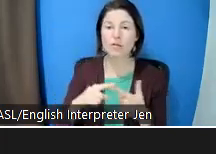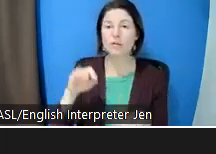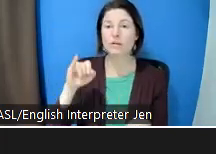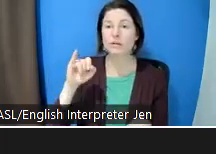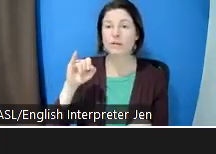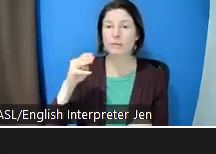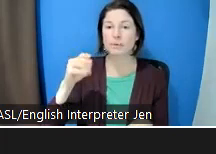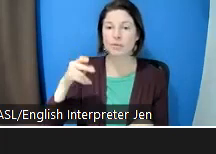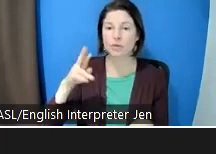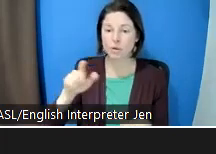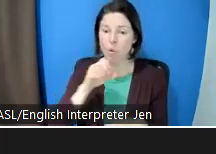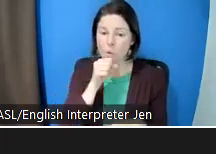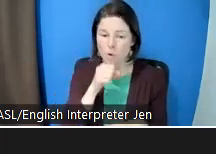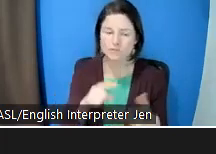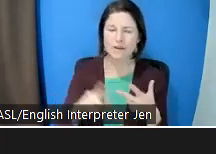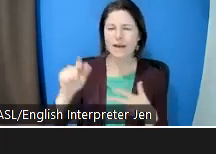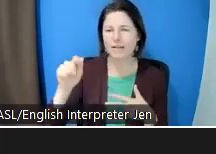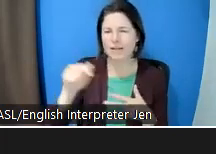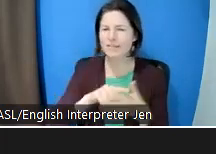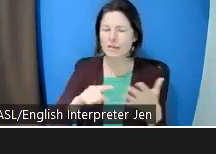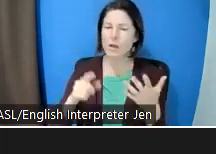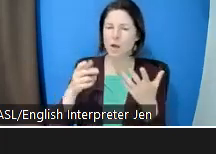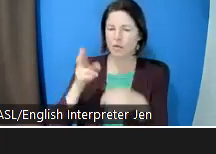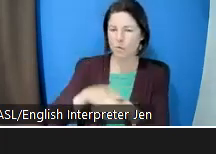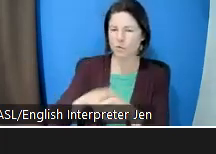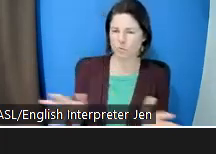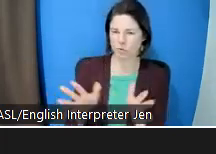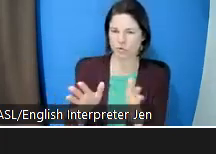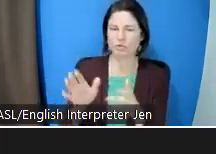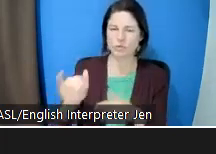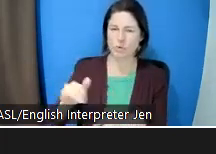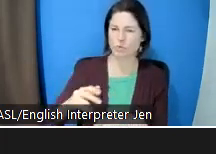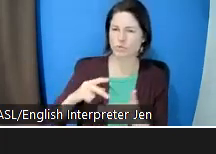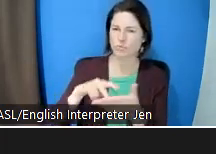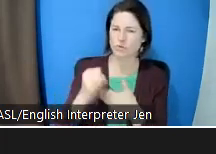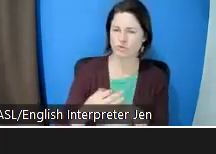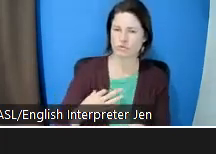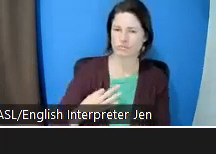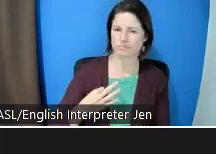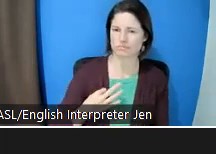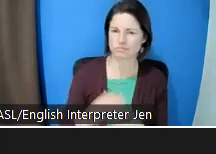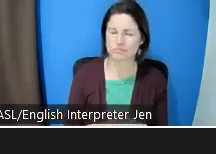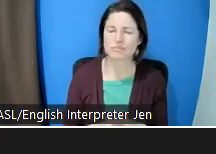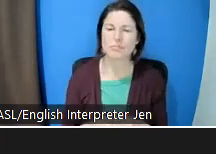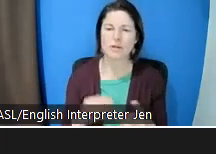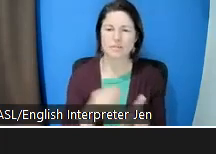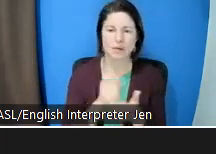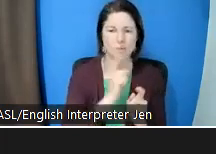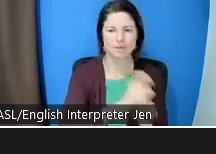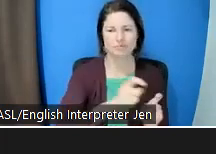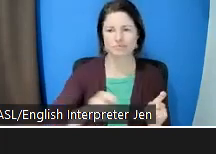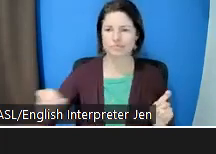of course, Los Angeles, we want to encourage all of those project applications. And then equity consideration. Funding will be distributed